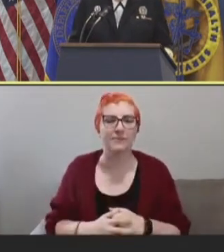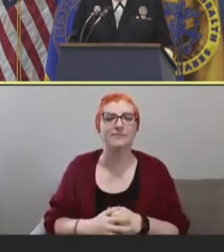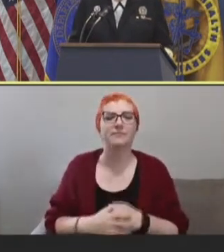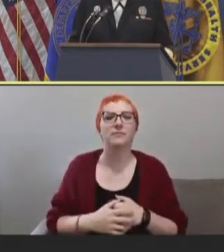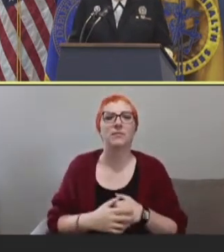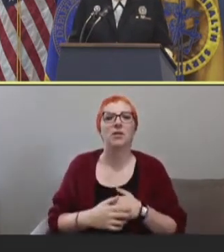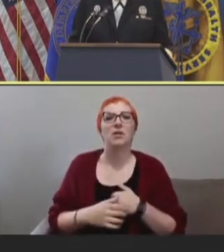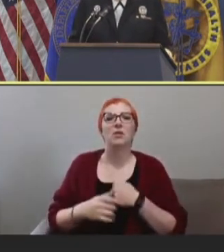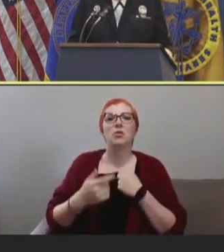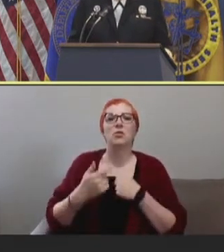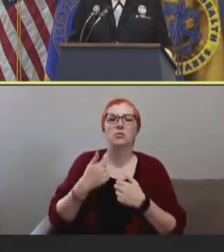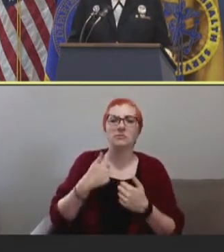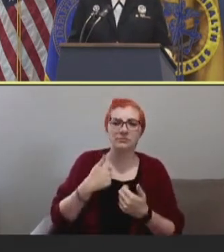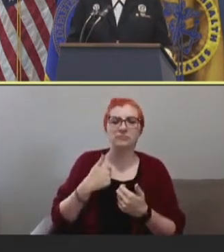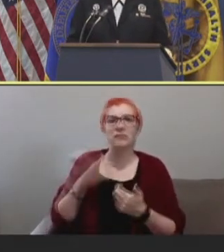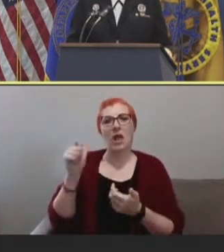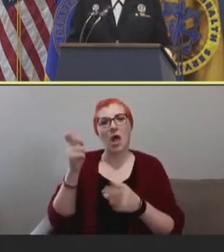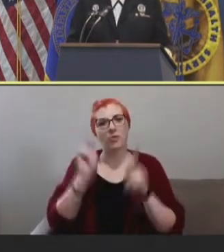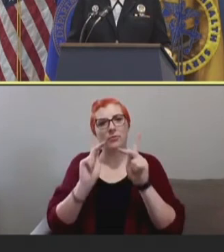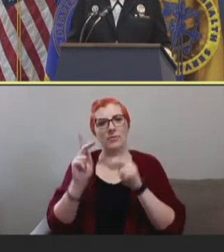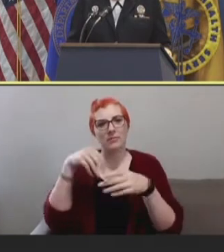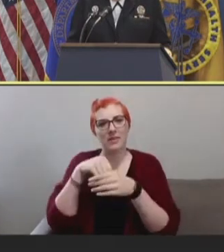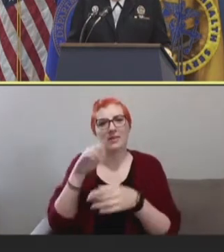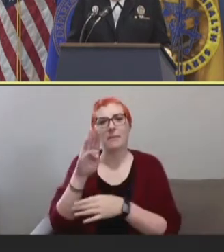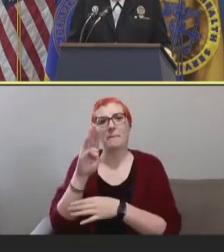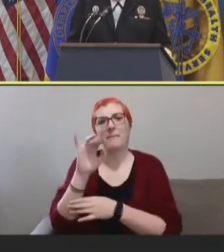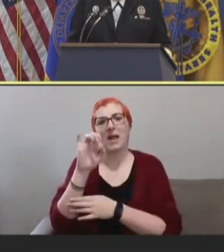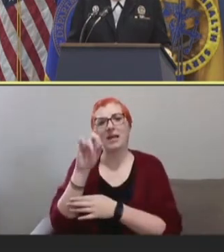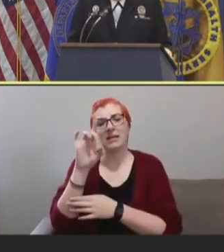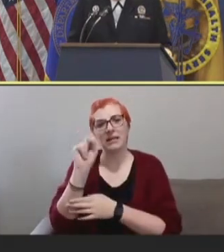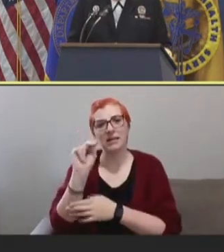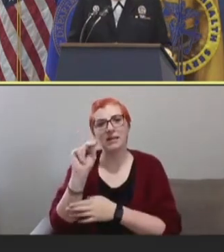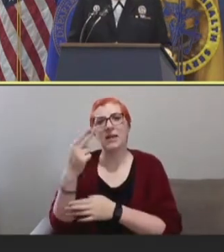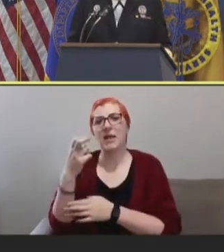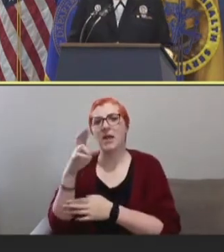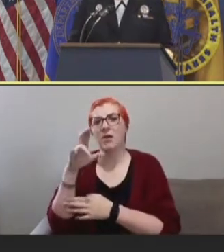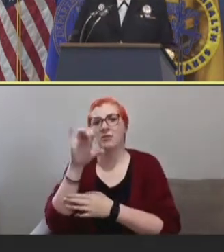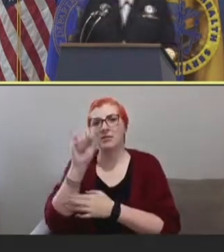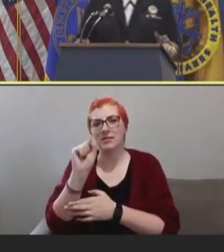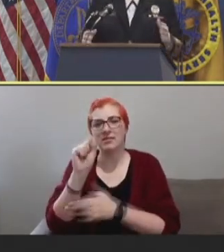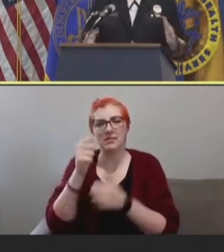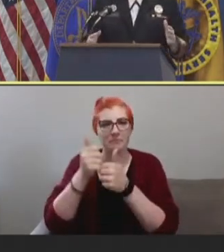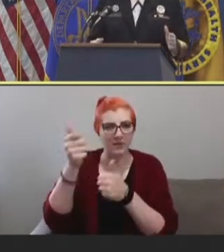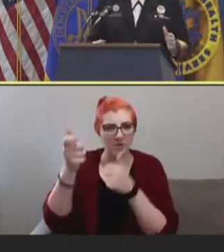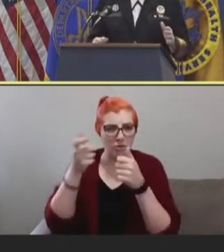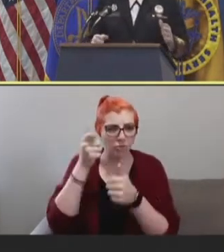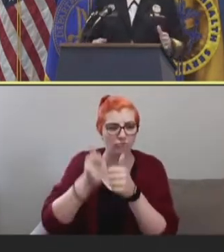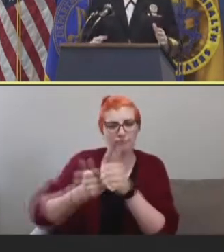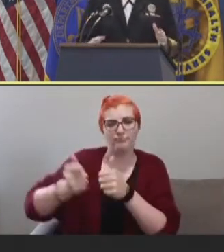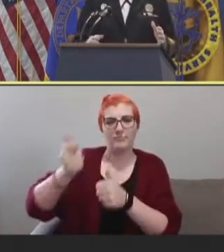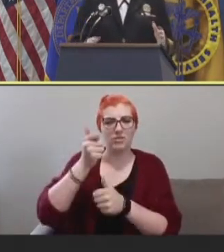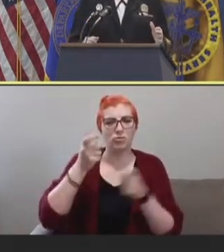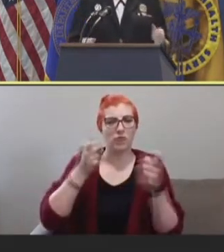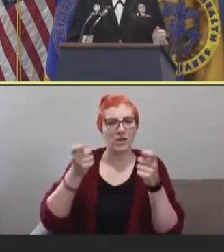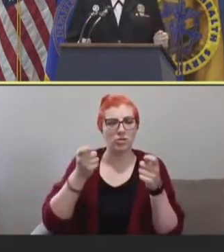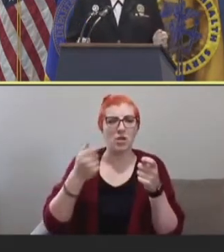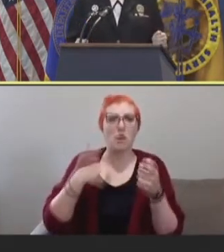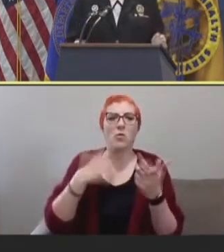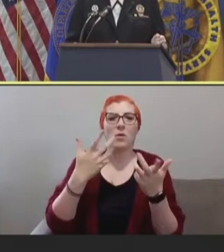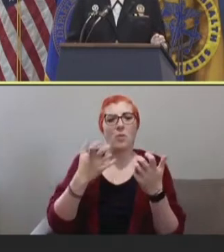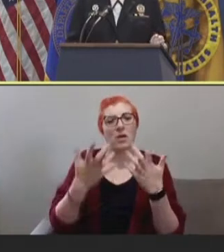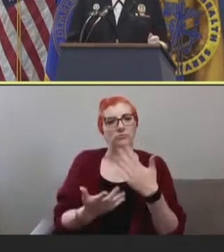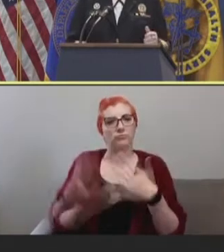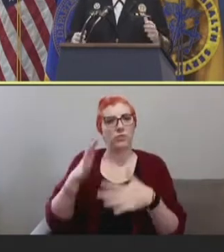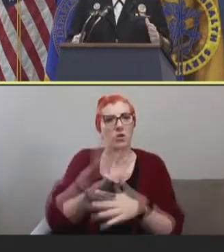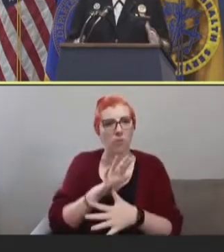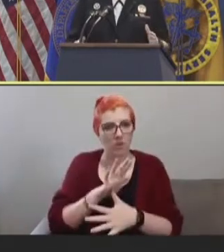Biden-Harris administration are working to make mental health and well-being one of our priorities, especially for our frontline